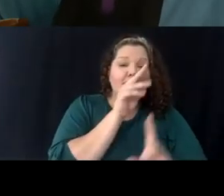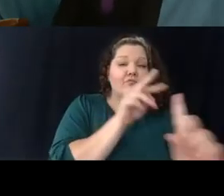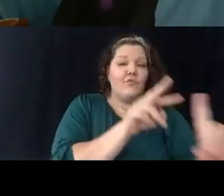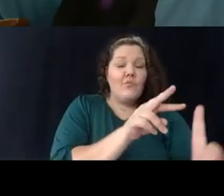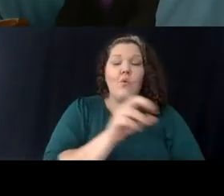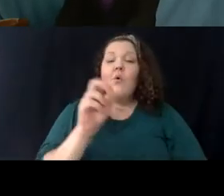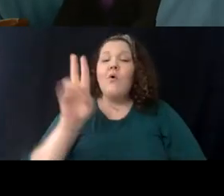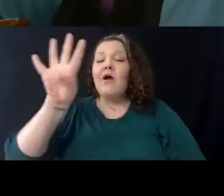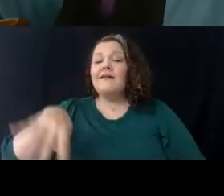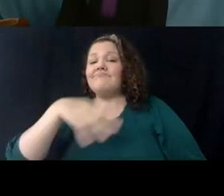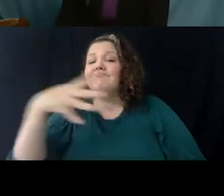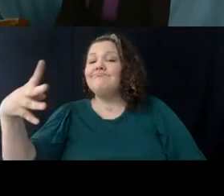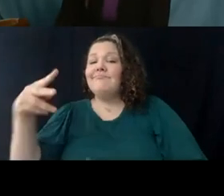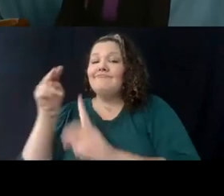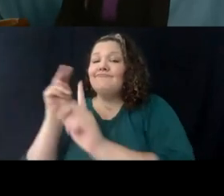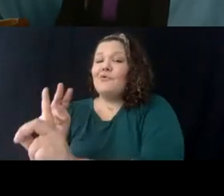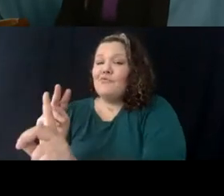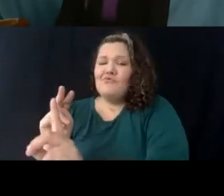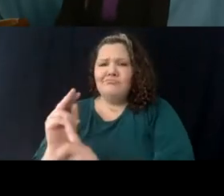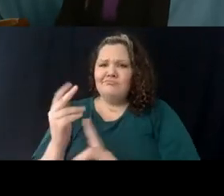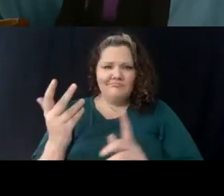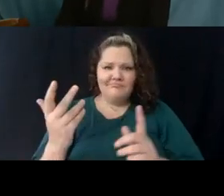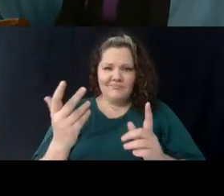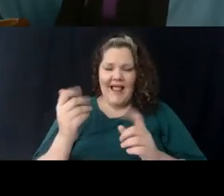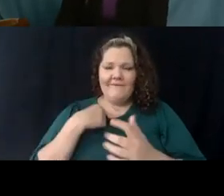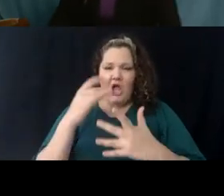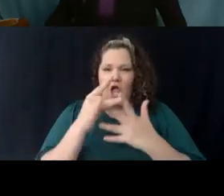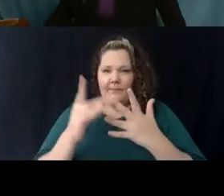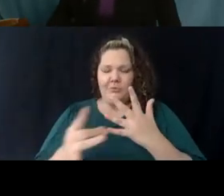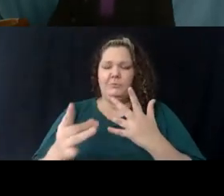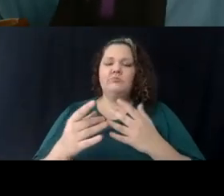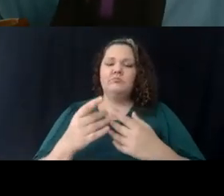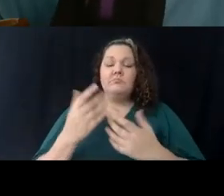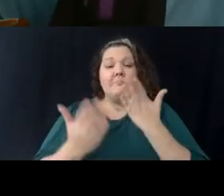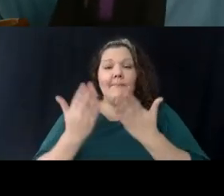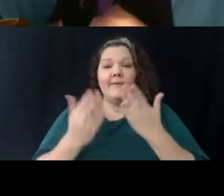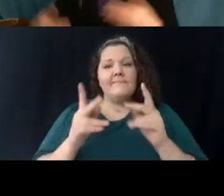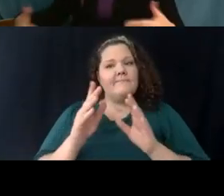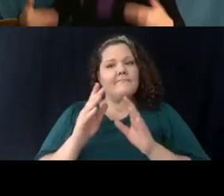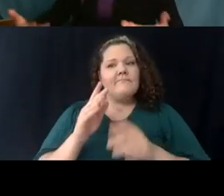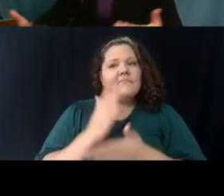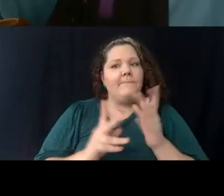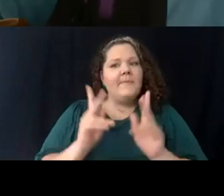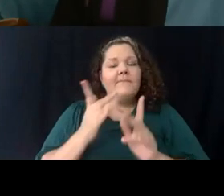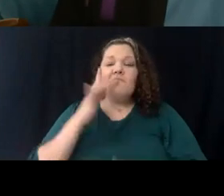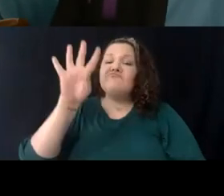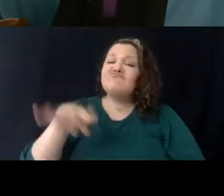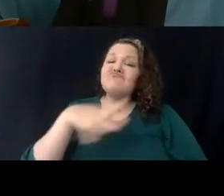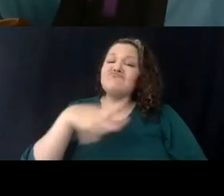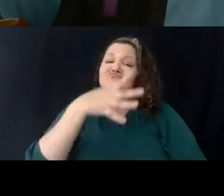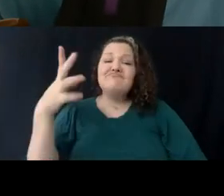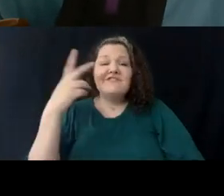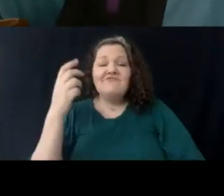And lately, a new feature that you can pin more than one. You can have a grid view. You can have, there's so many options in terms of